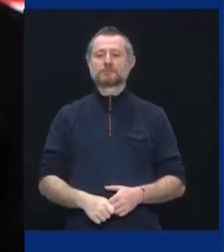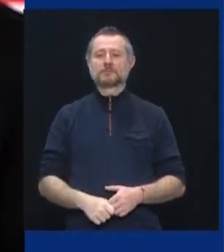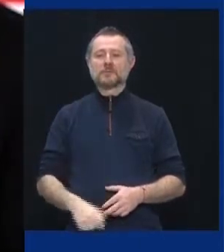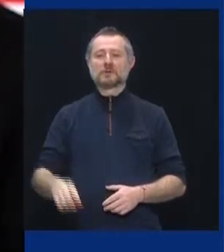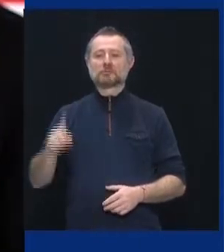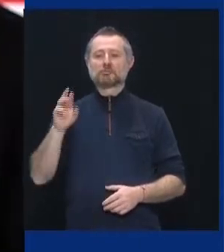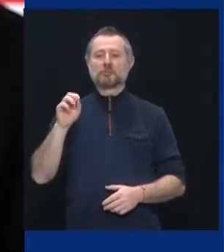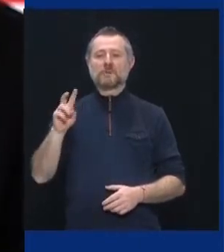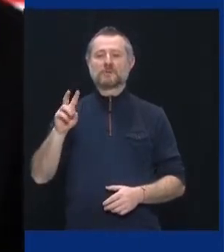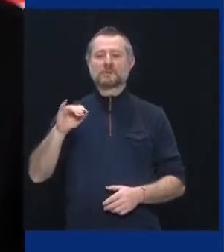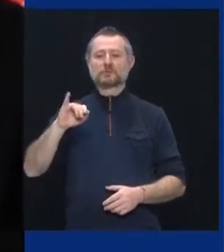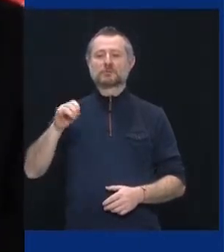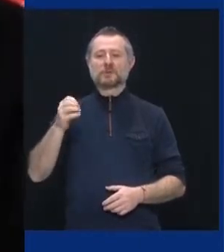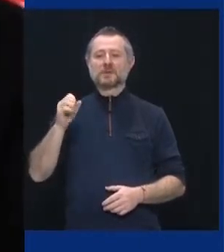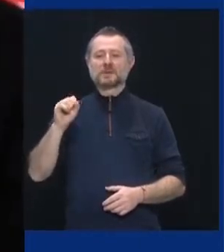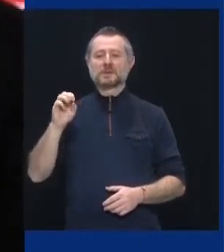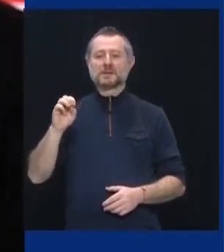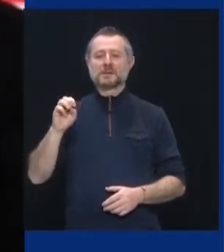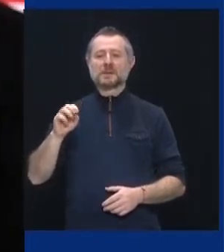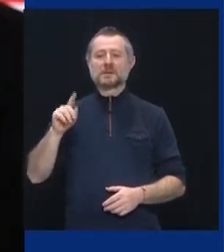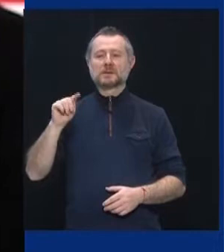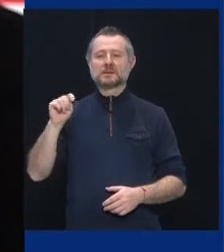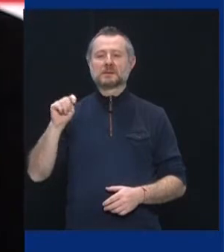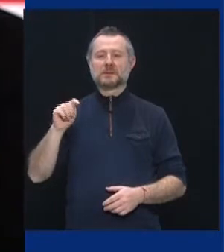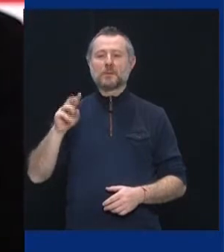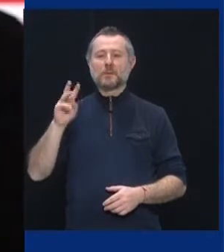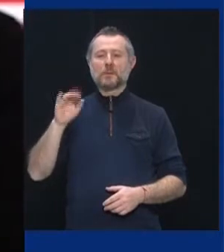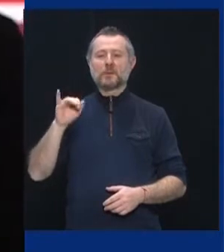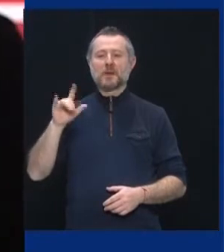Reverend Jesse T. Williams,